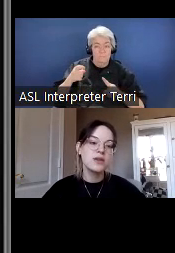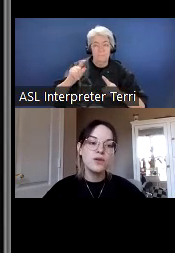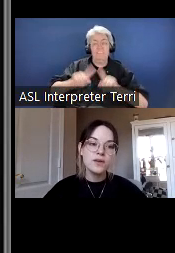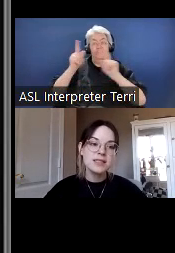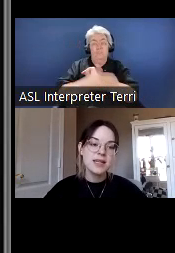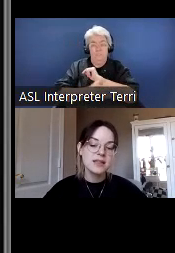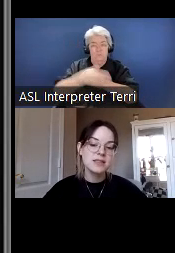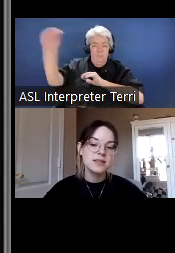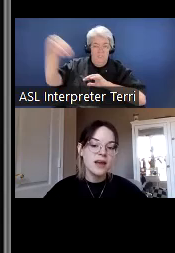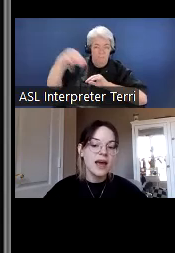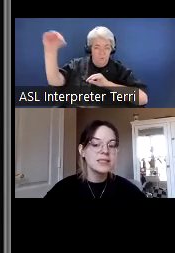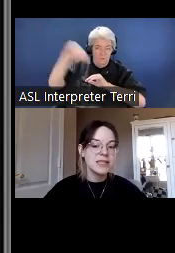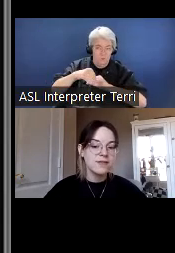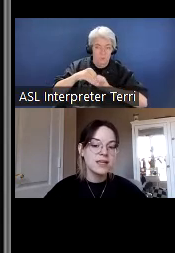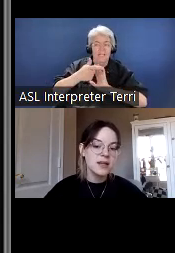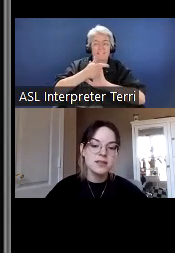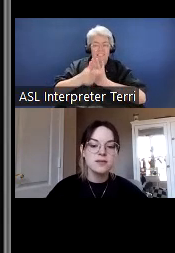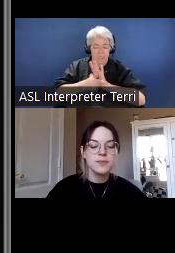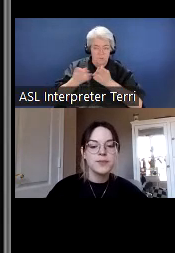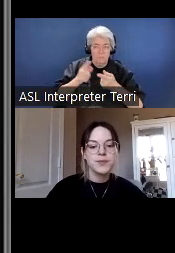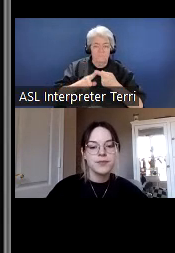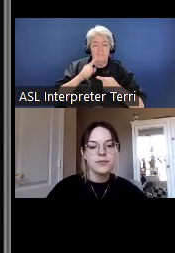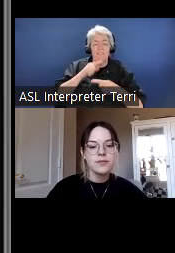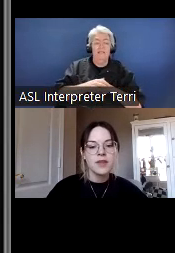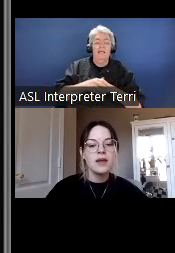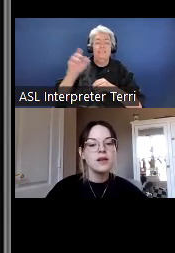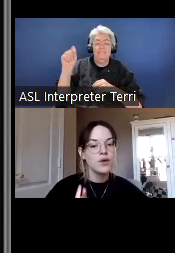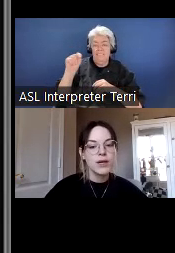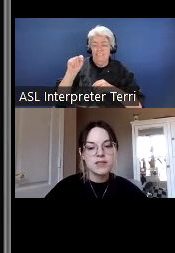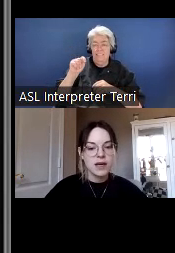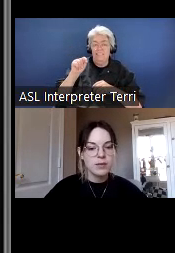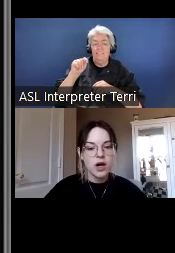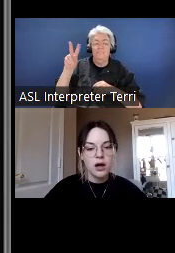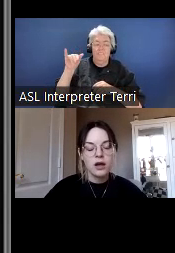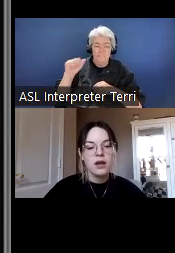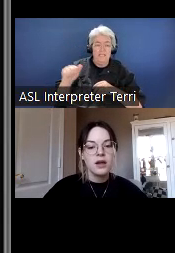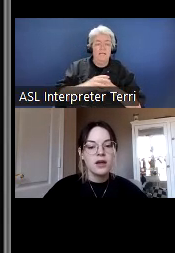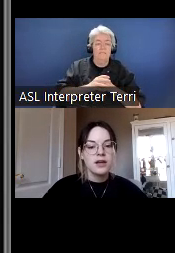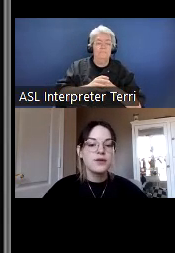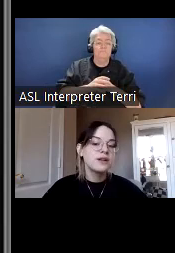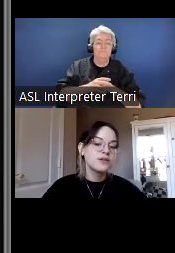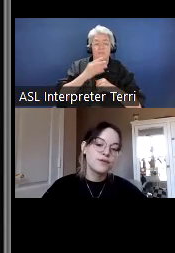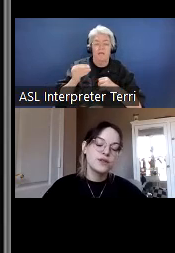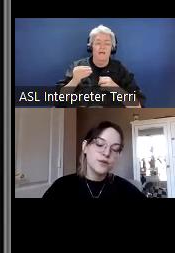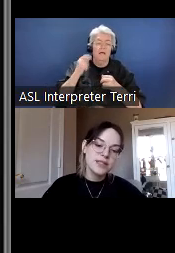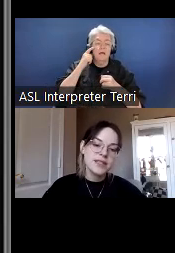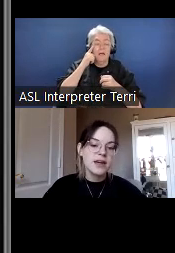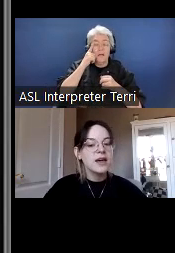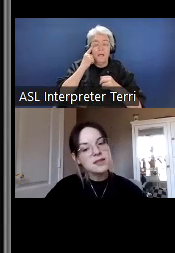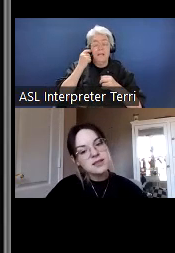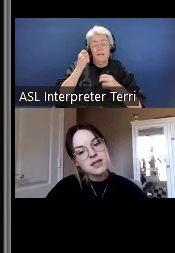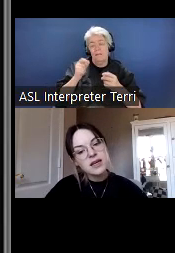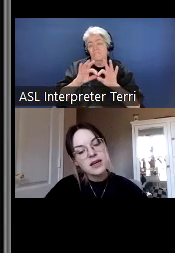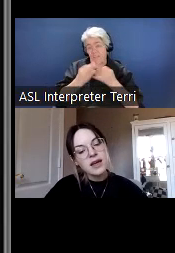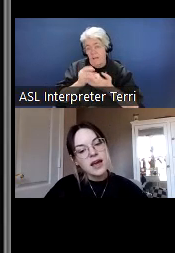petitions, U visas, and T visas. And then, of course, family law, including divorce